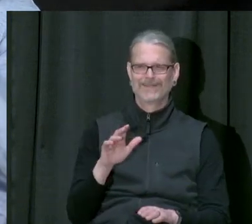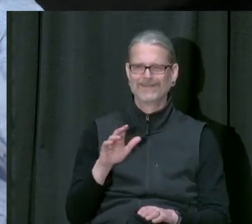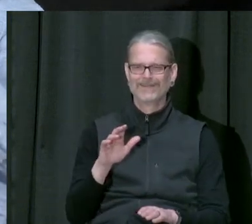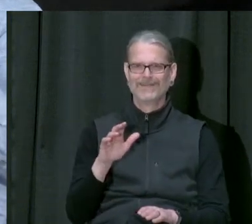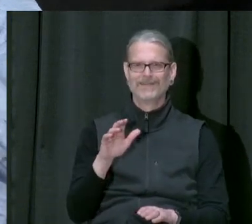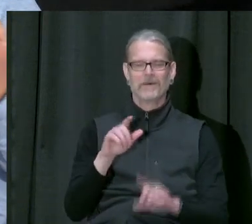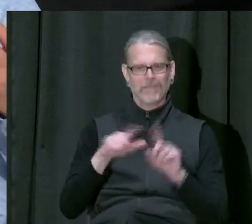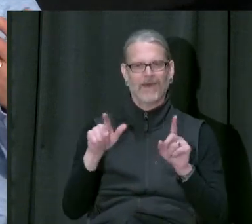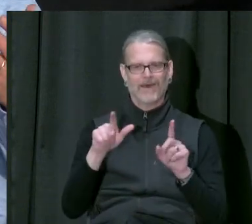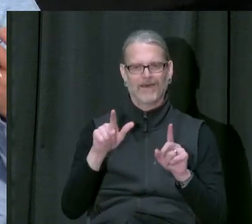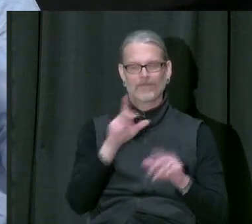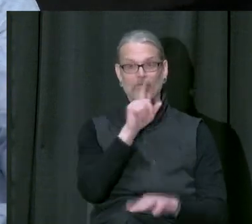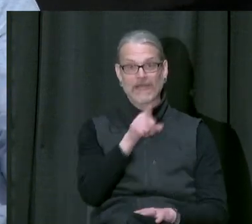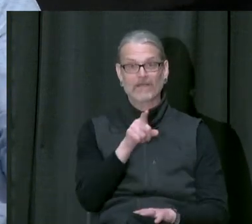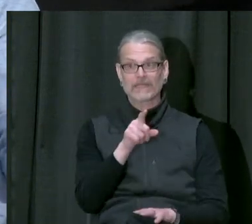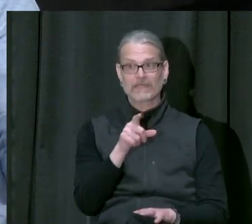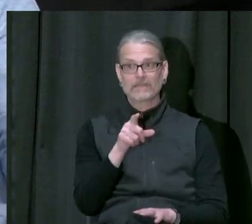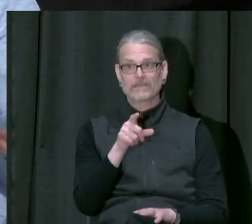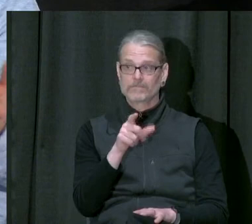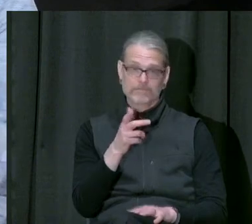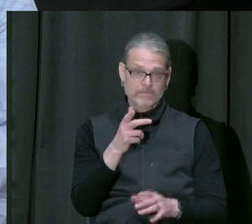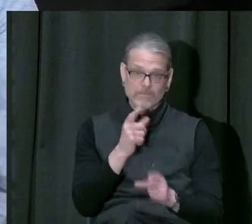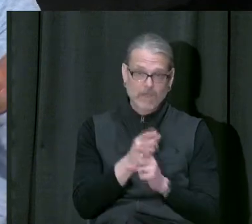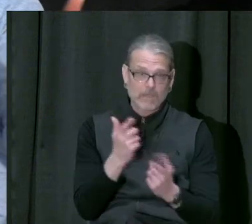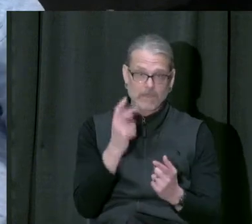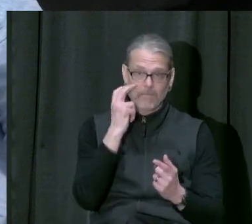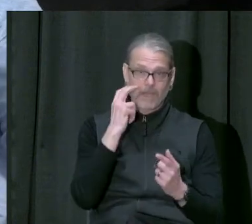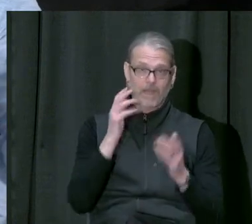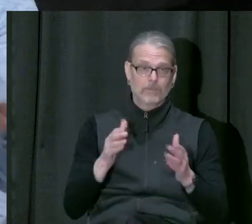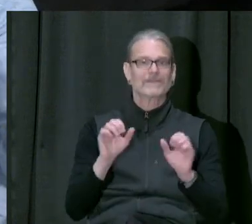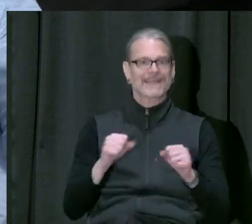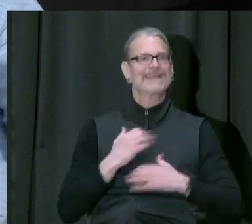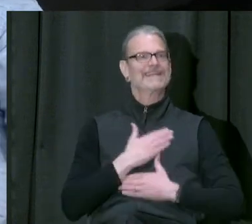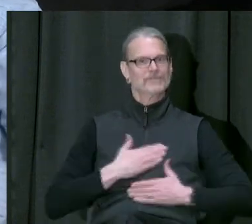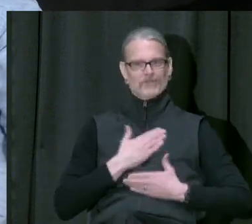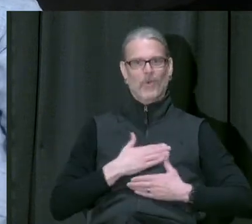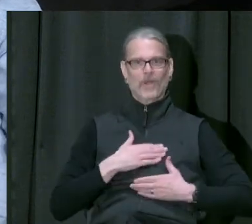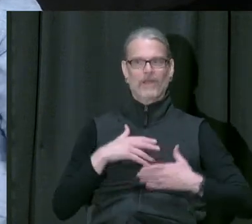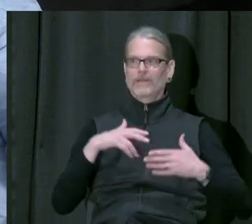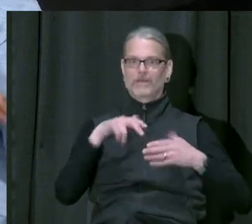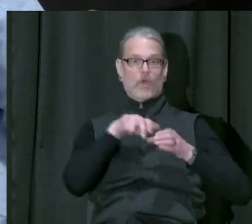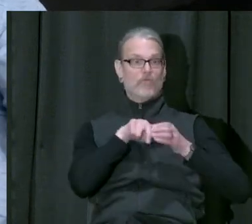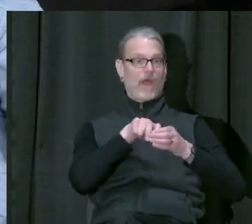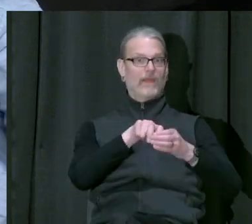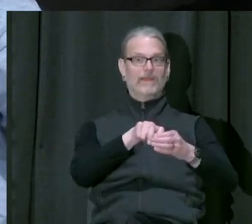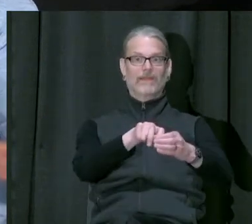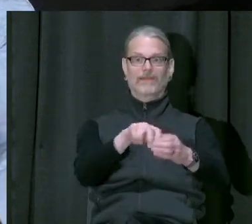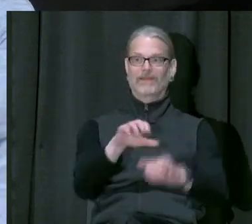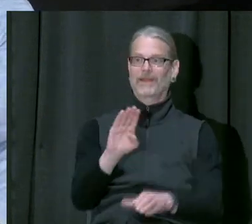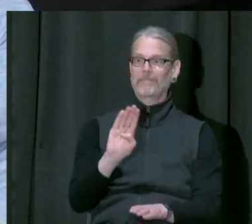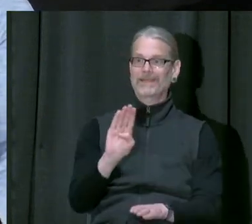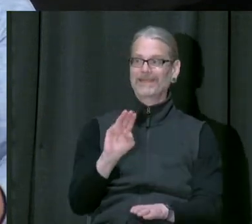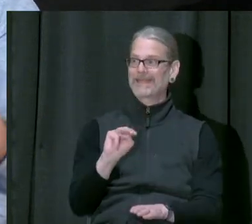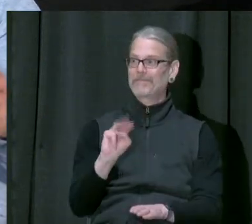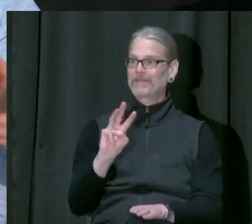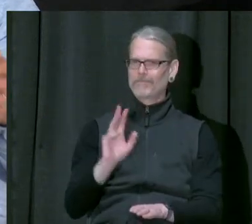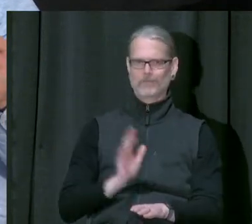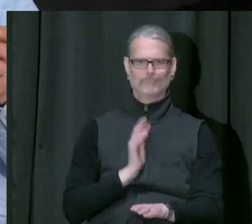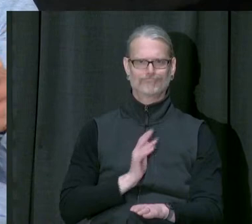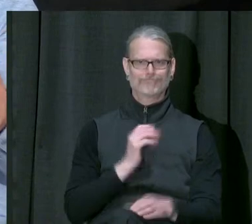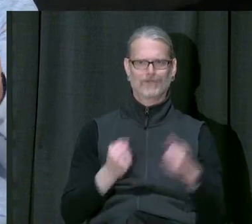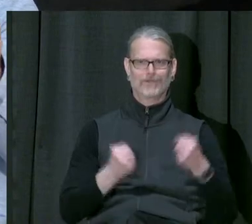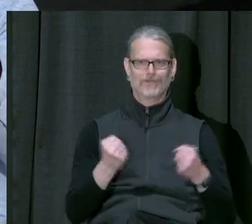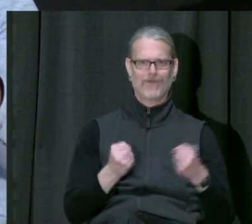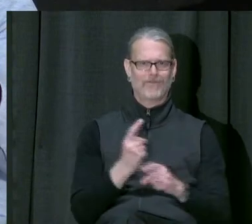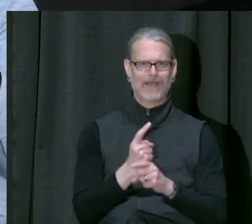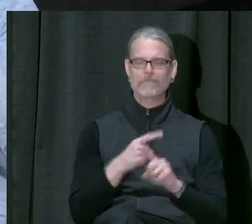the reality is, certainly a blind person may enjoy riding in a BMW car, riding in a luxury automobile. But the